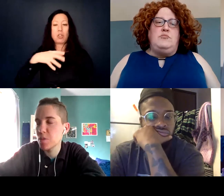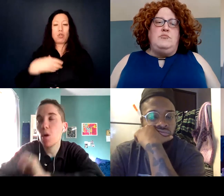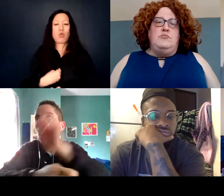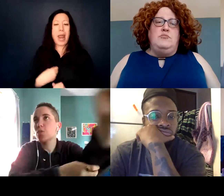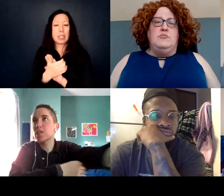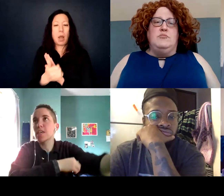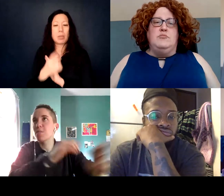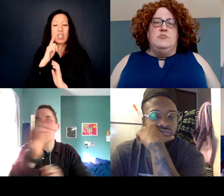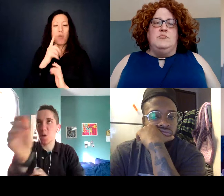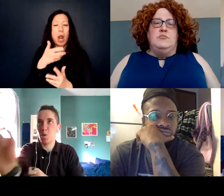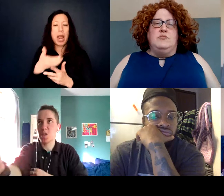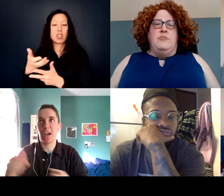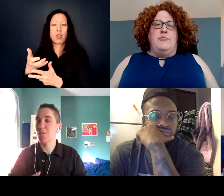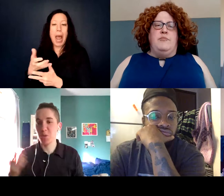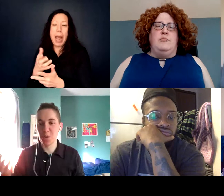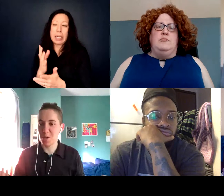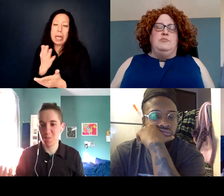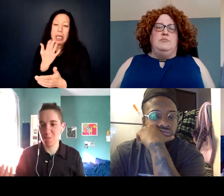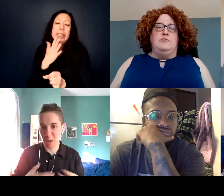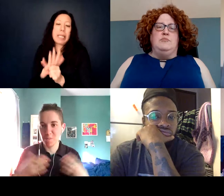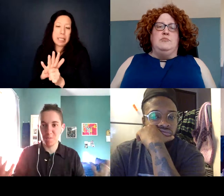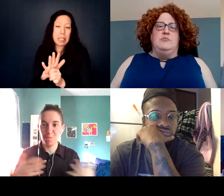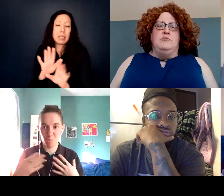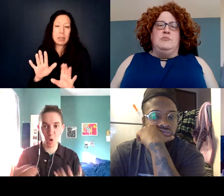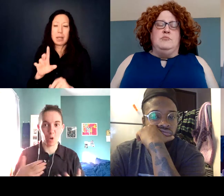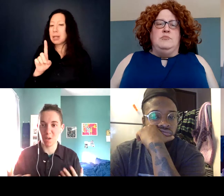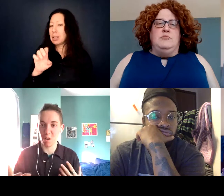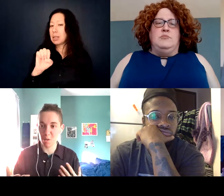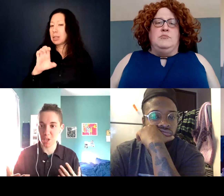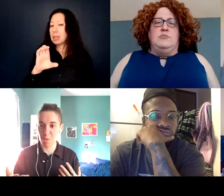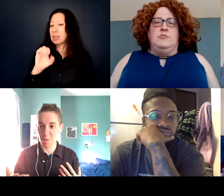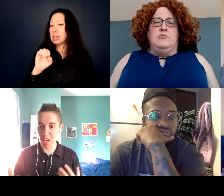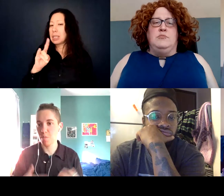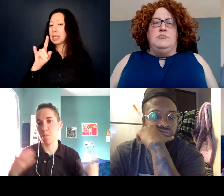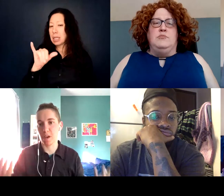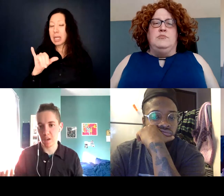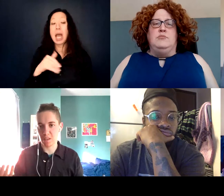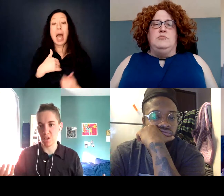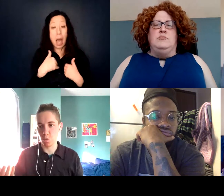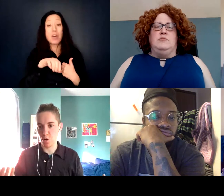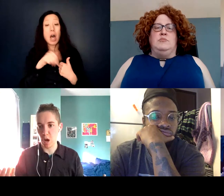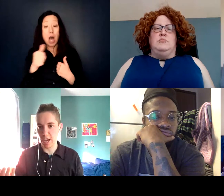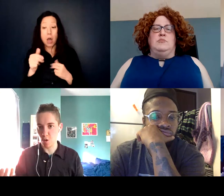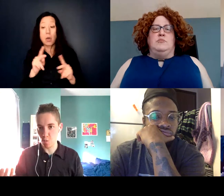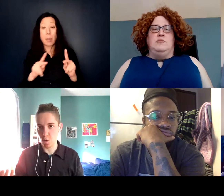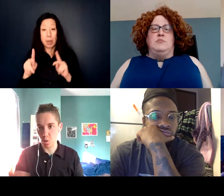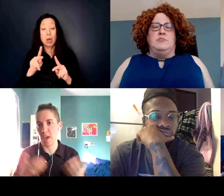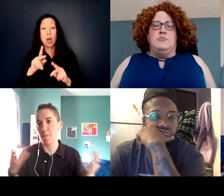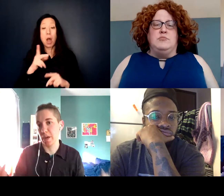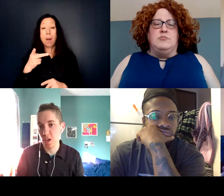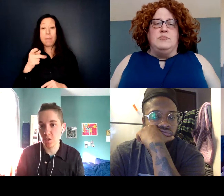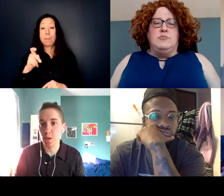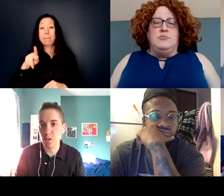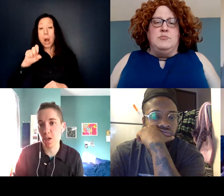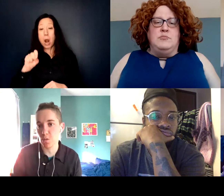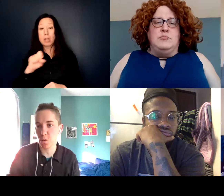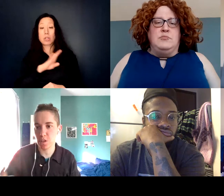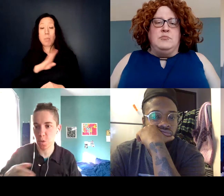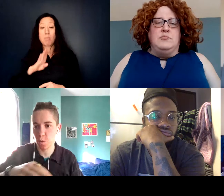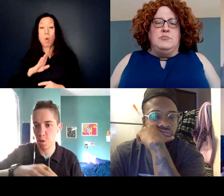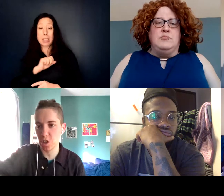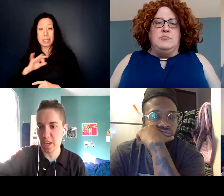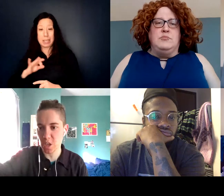And there are other city and park board staff who do work one-on-one with community, but because these were new hire roles and because we